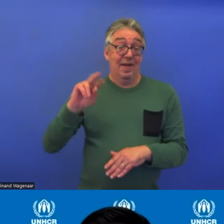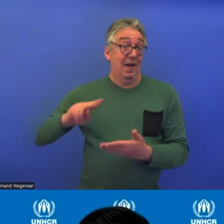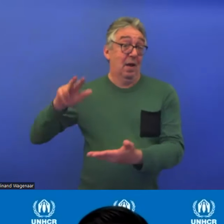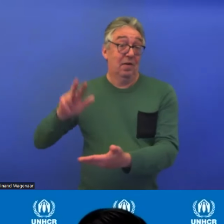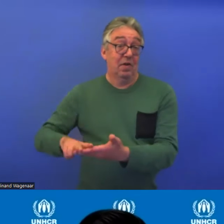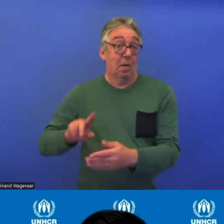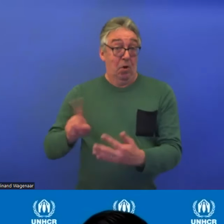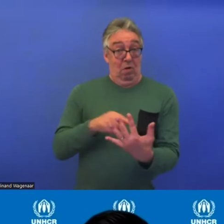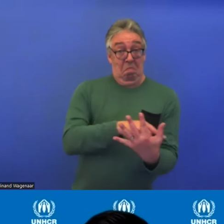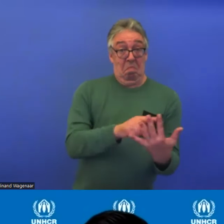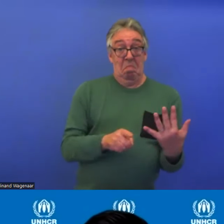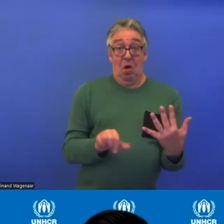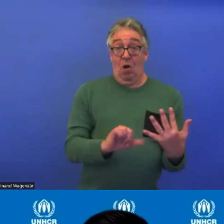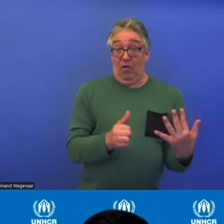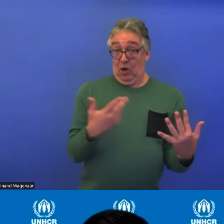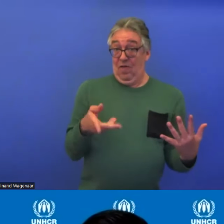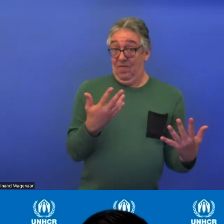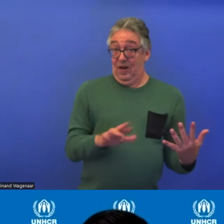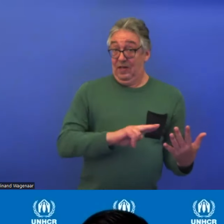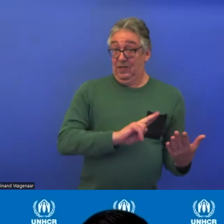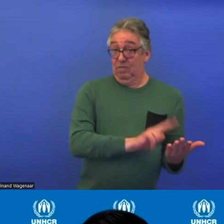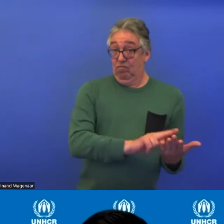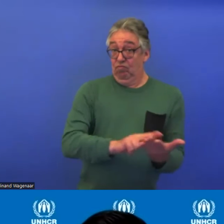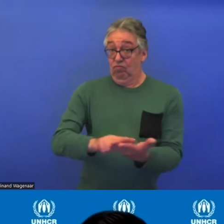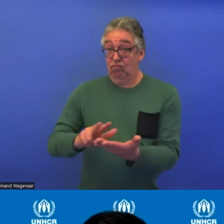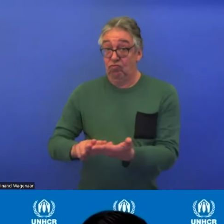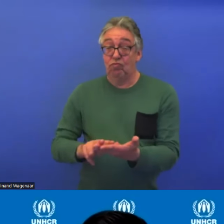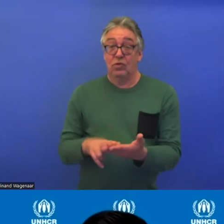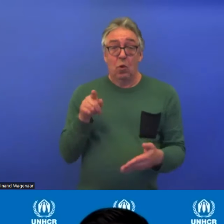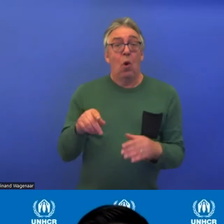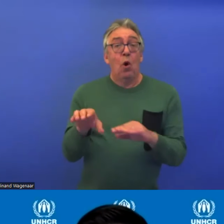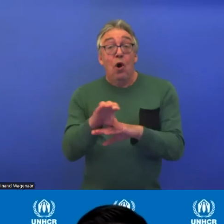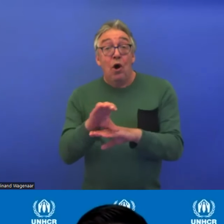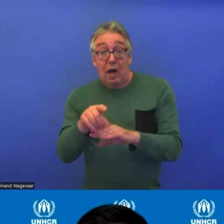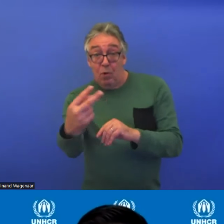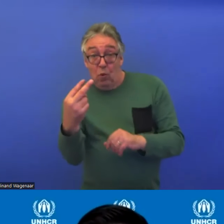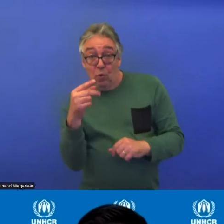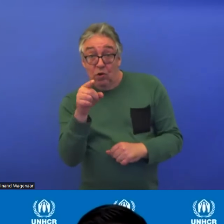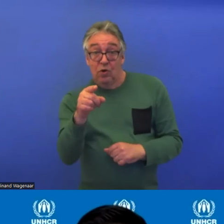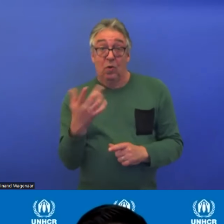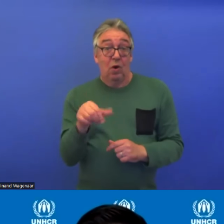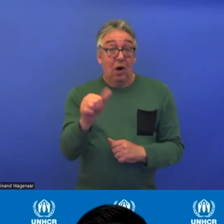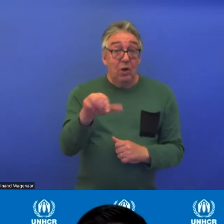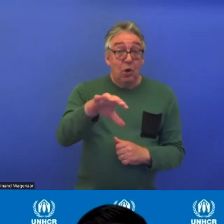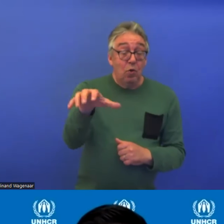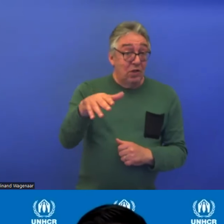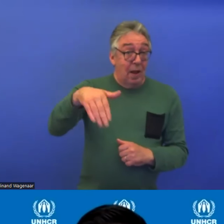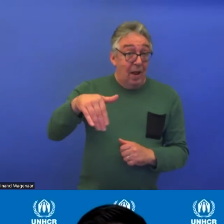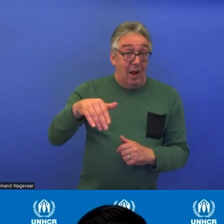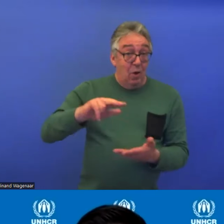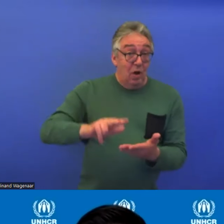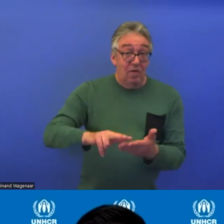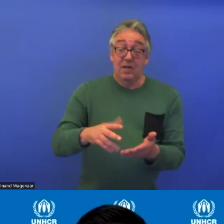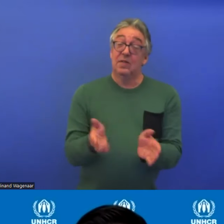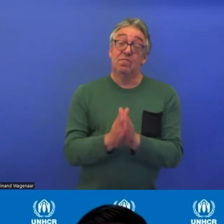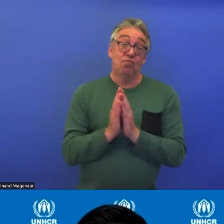time. And for colleagues of Cameroon and for colleagues of other countries, I would of course